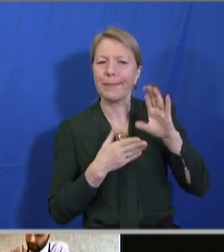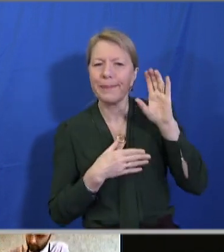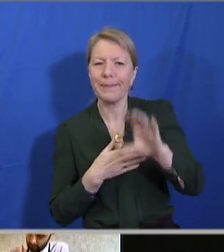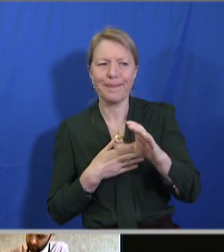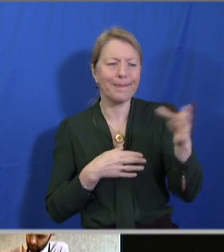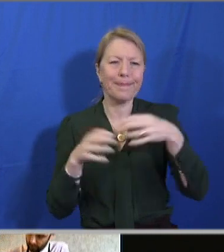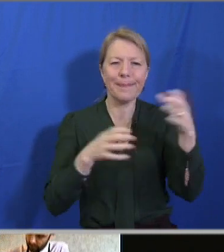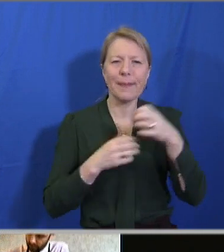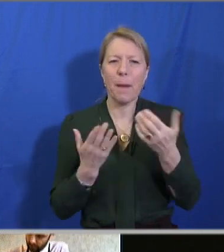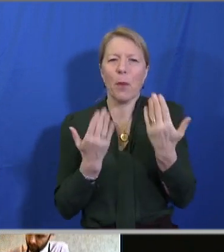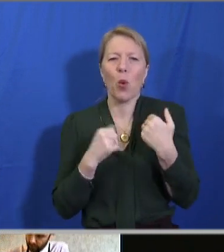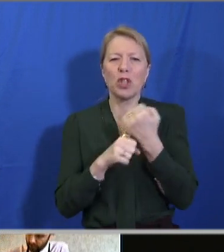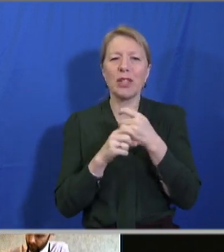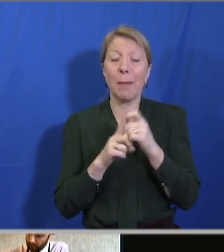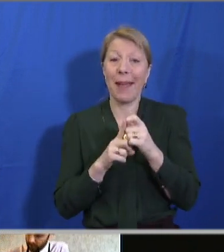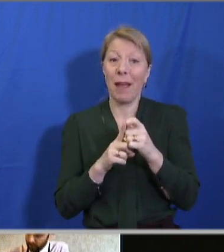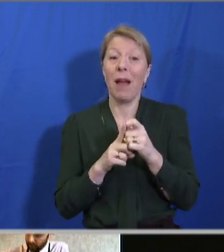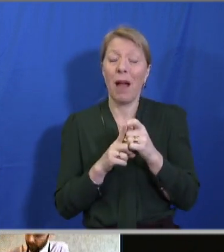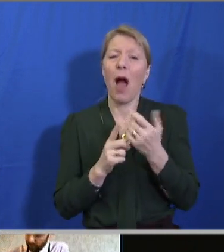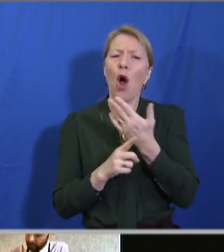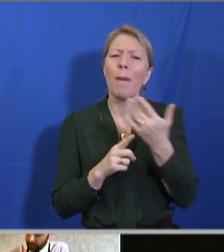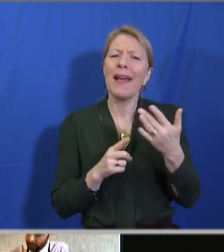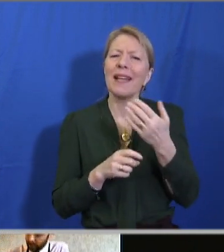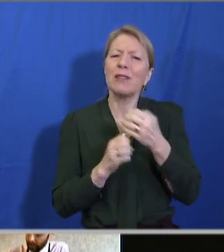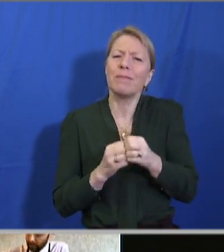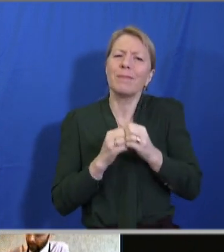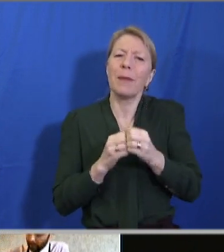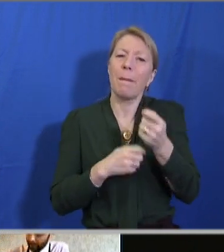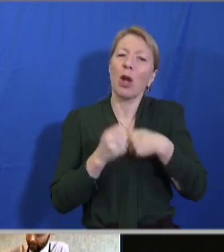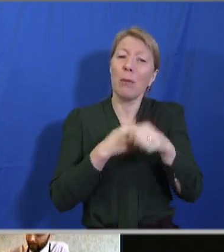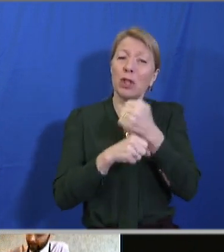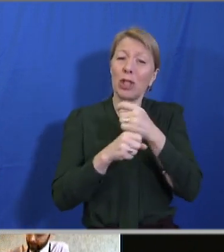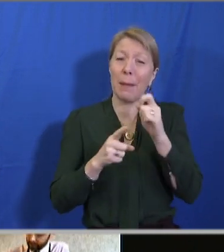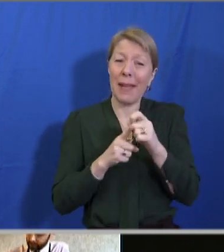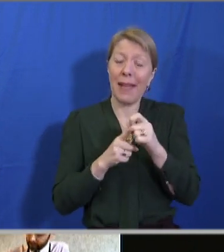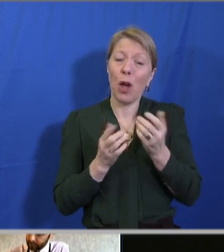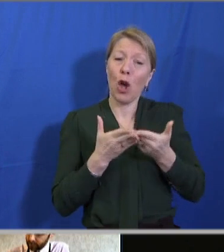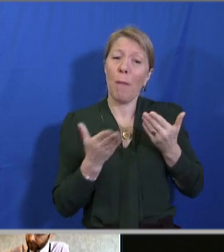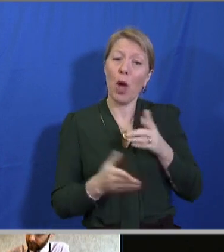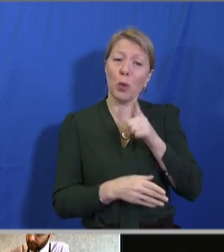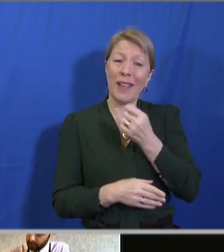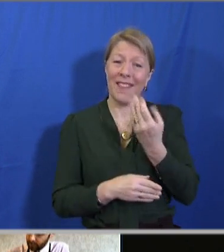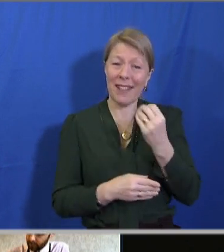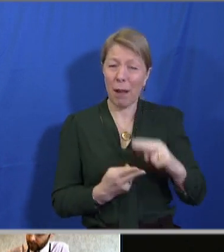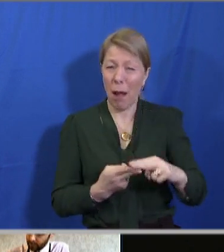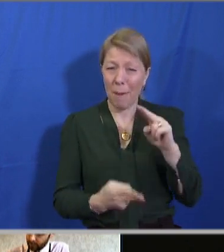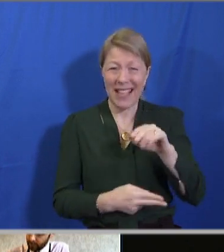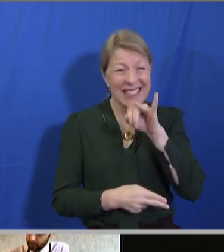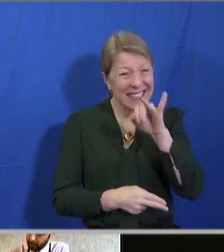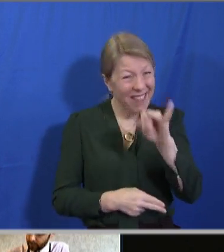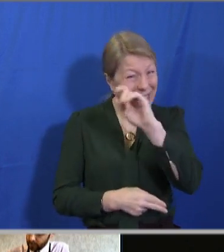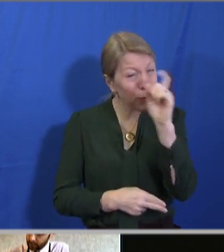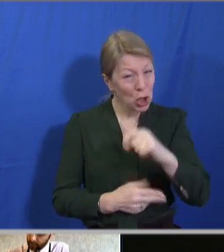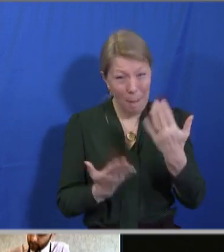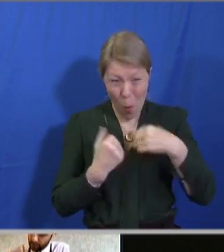increased the number of GP trainees by over 70% since those 2015 levels. And work has also recently commenced on